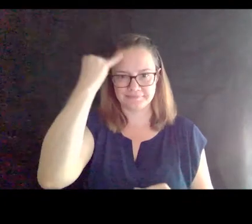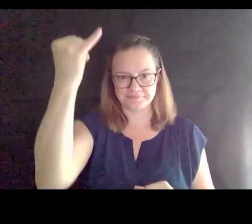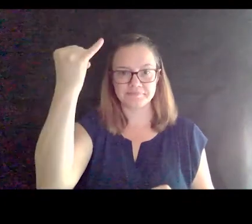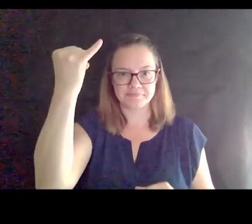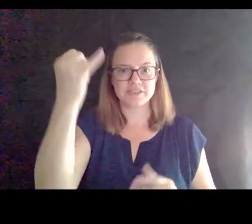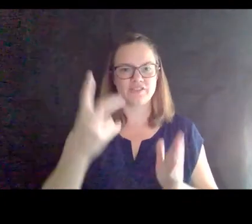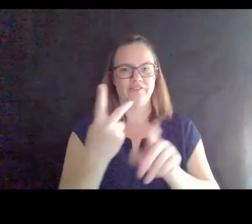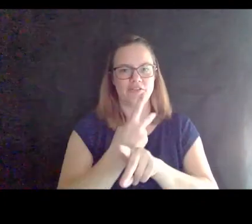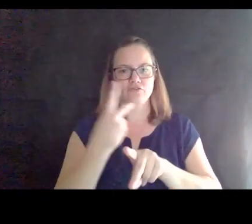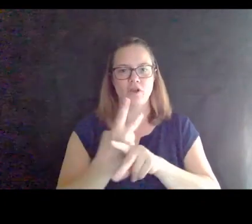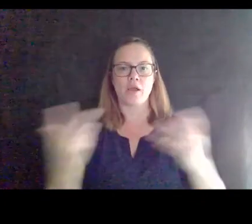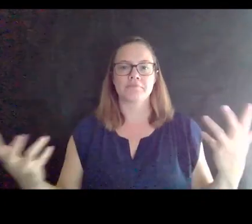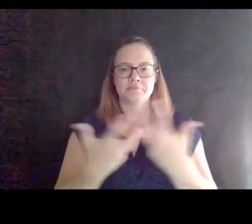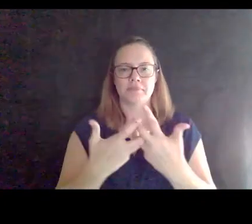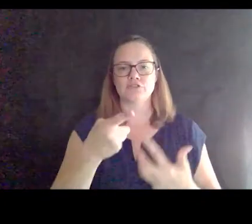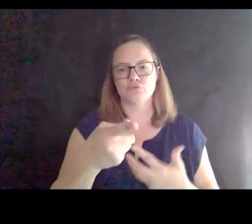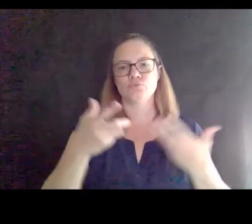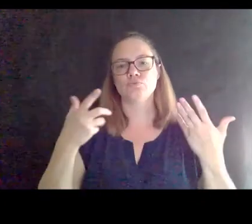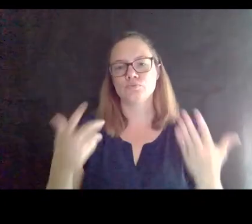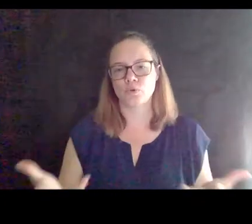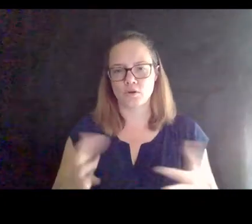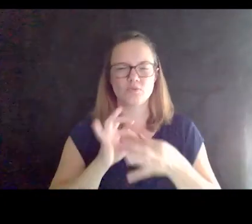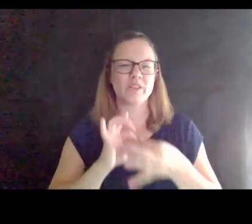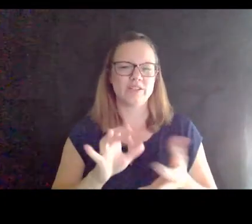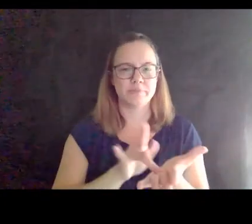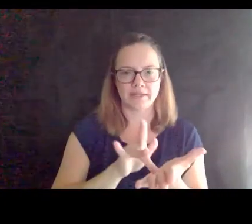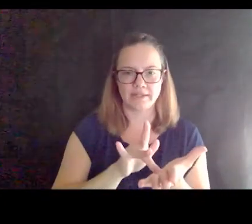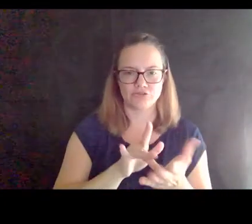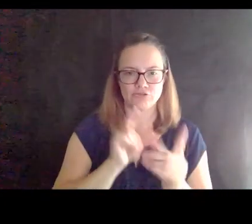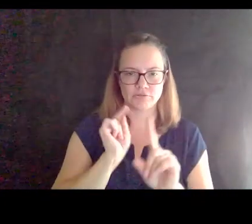in finding what works for you as far as a medication.